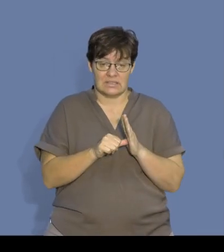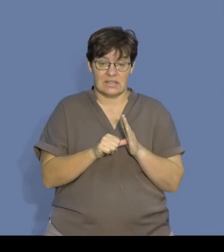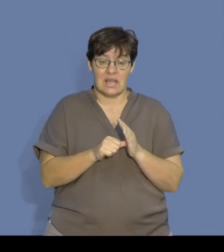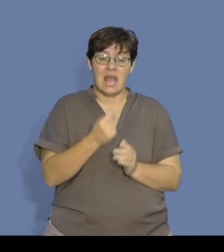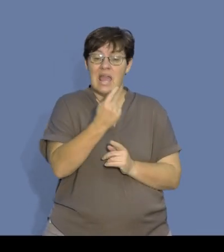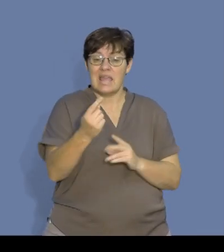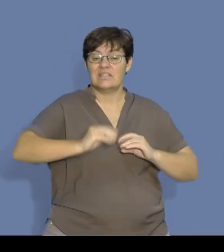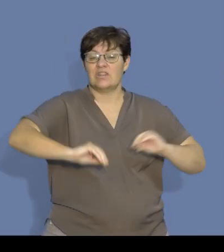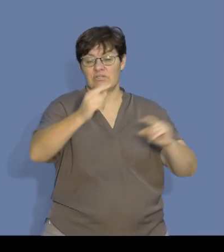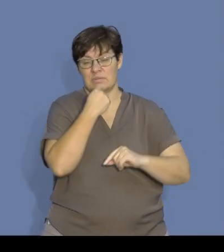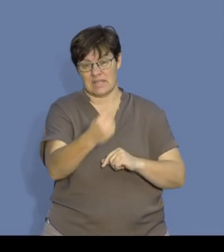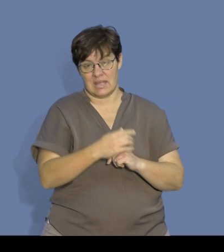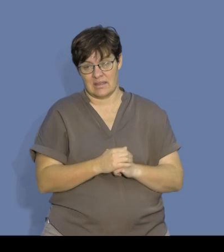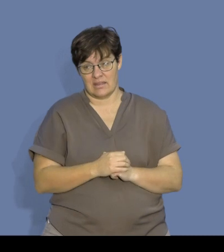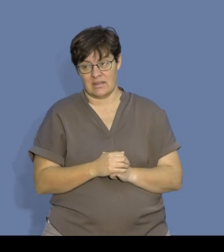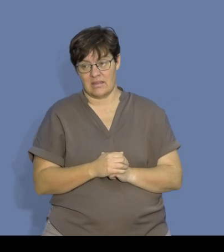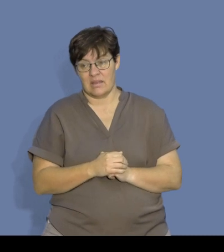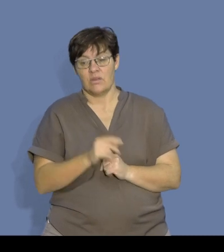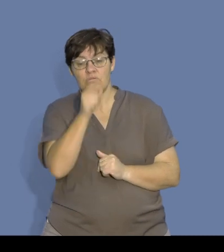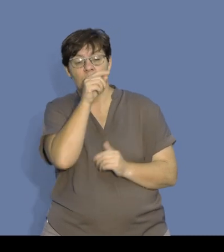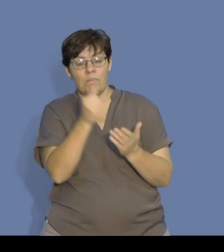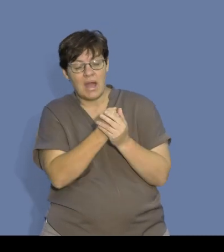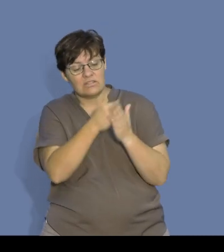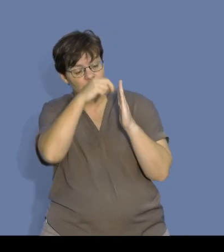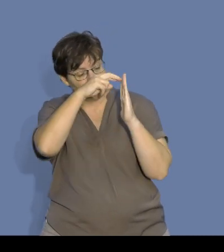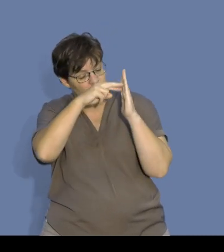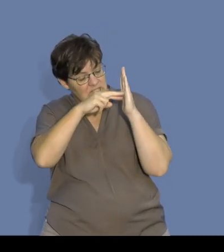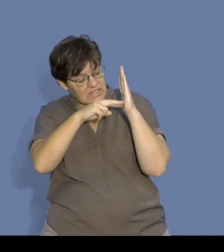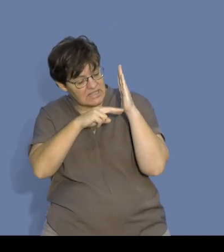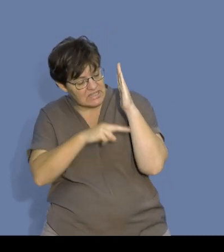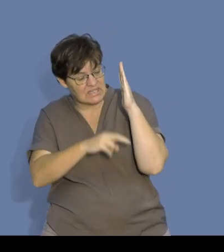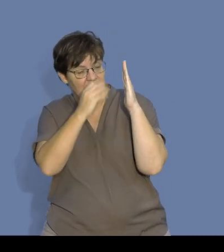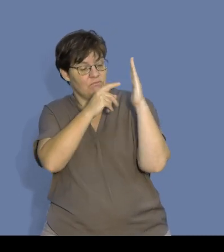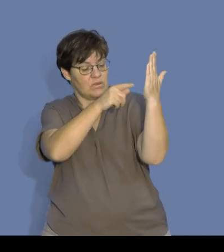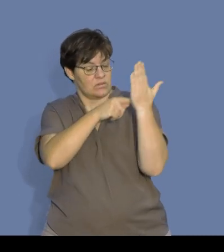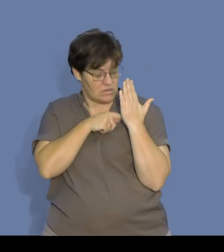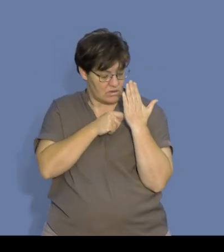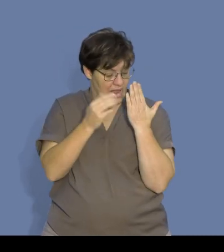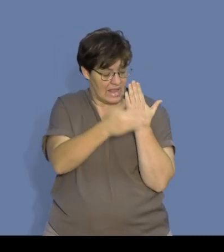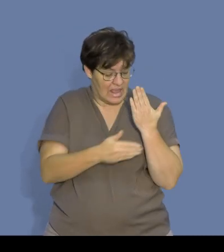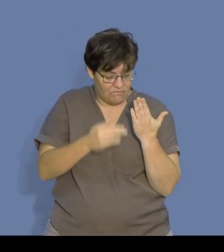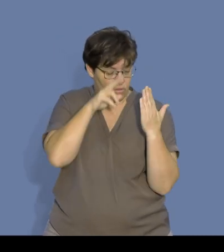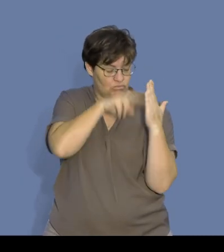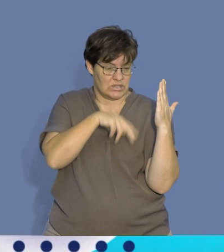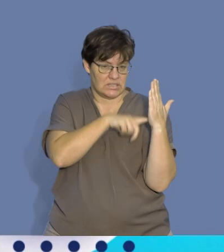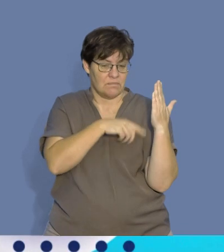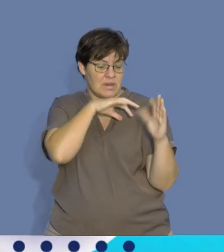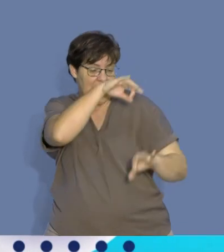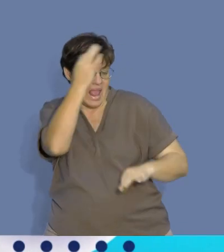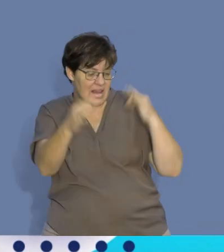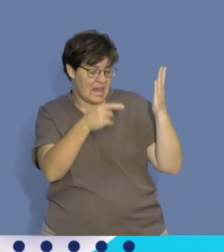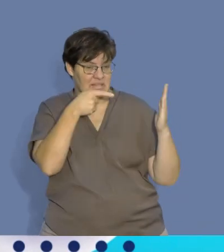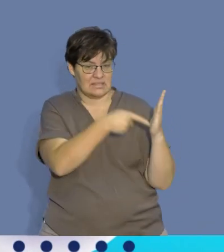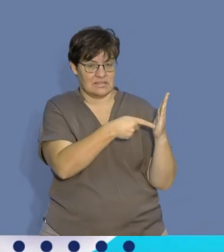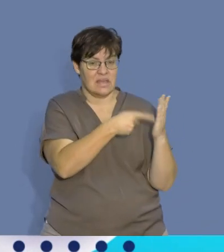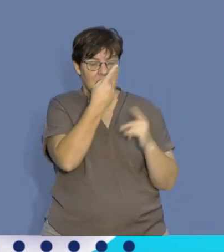think I say this at the end of every lesson, make sure you read your given information carefully. Make sure you're able